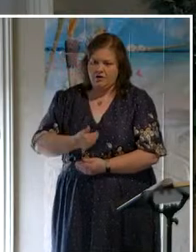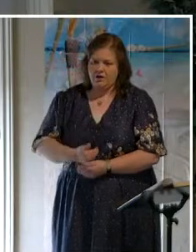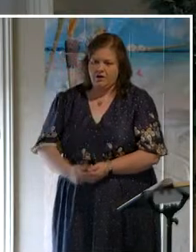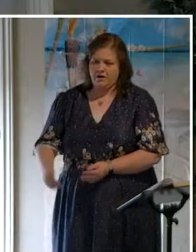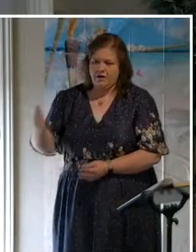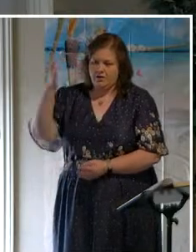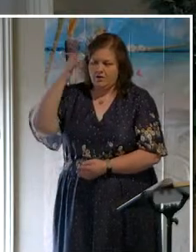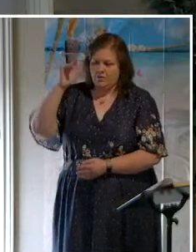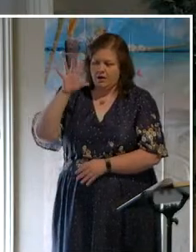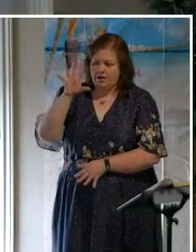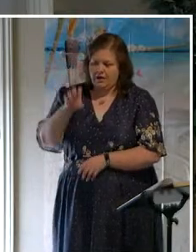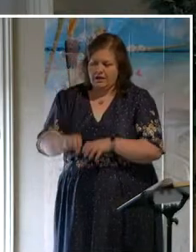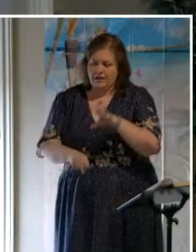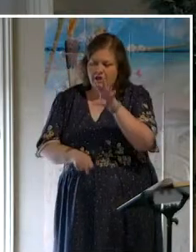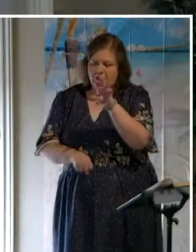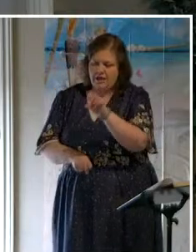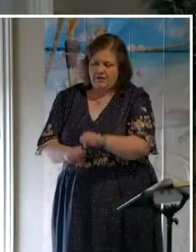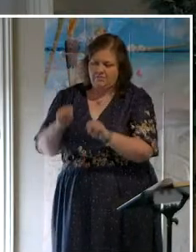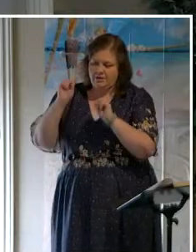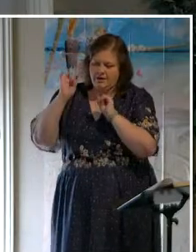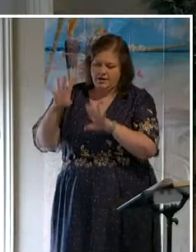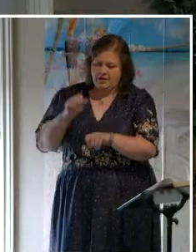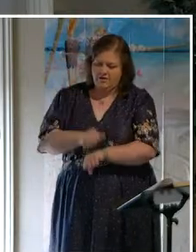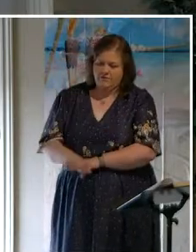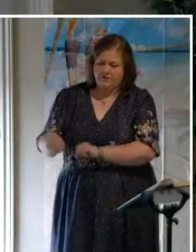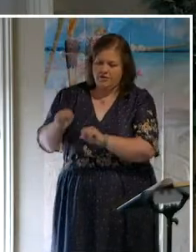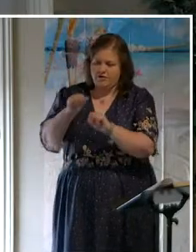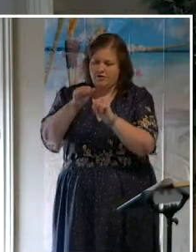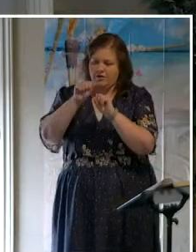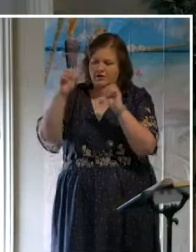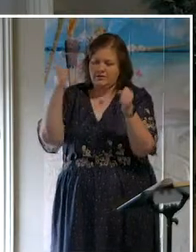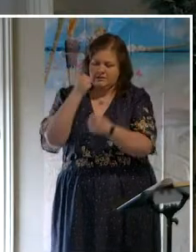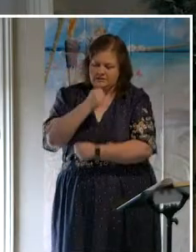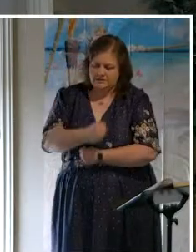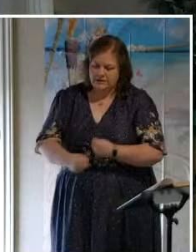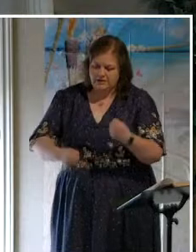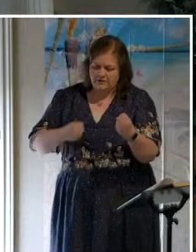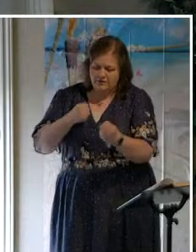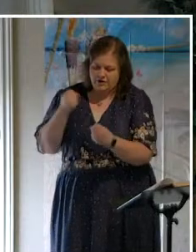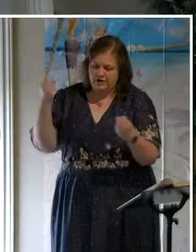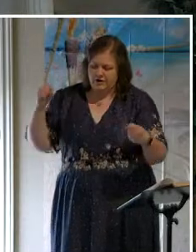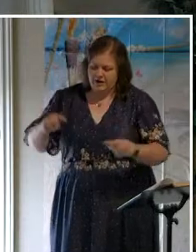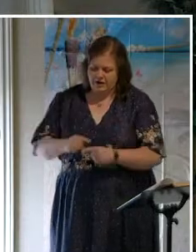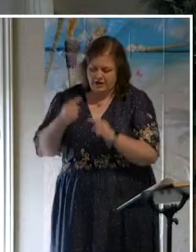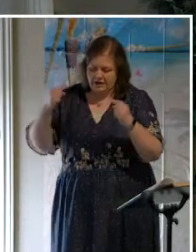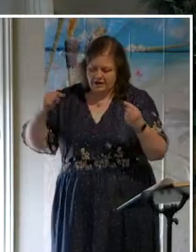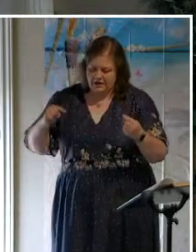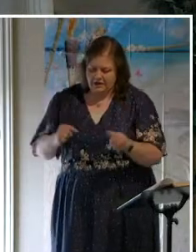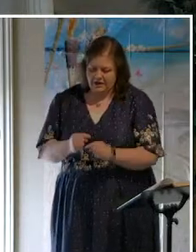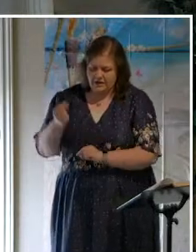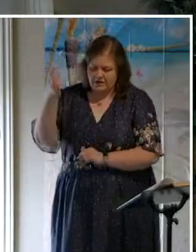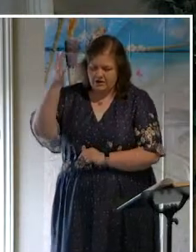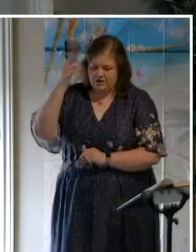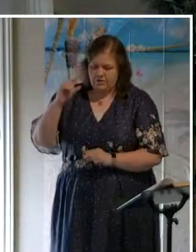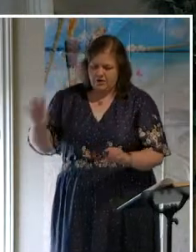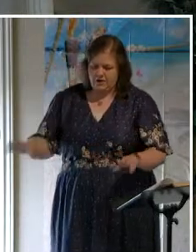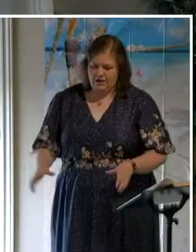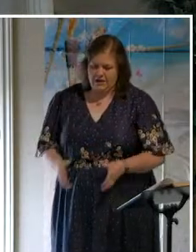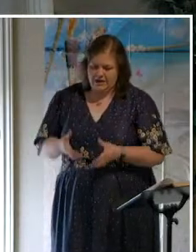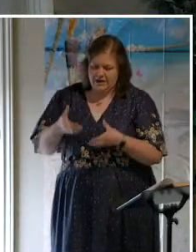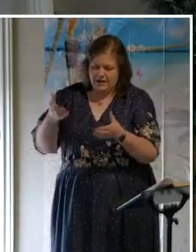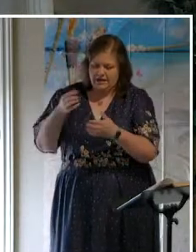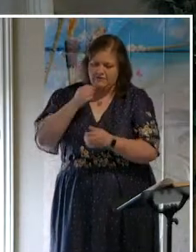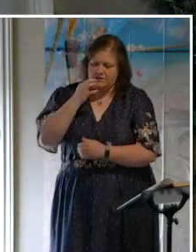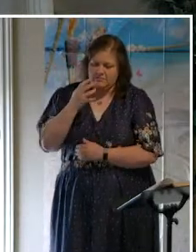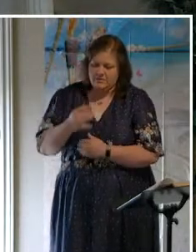Why climb that dreadful mountain? Why suffer agony? Why give his blood a